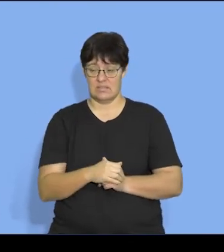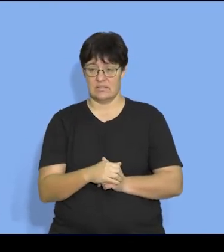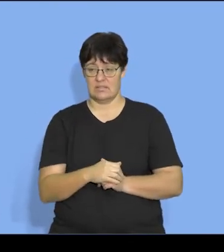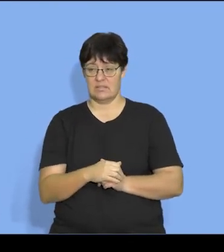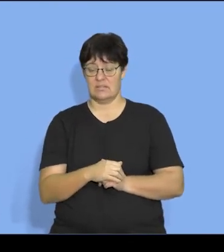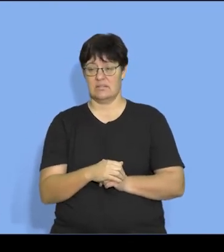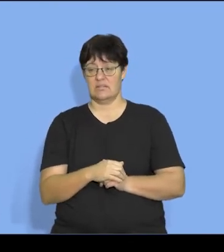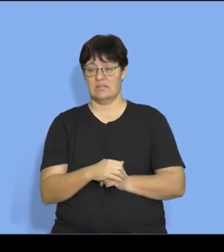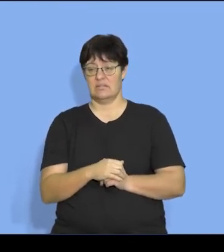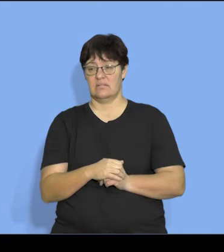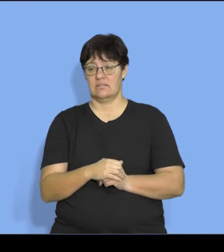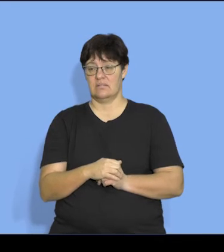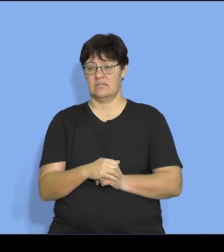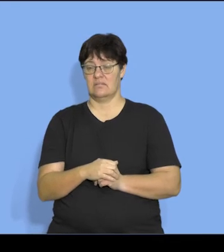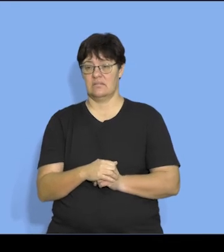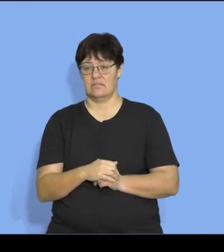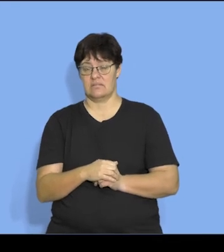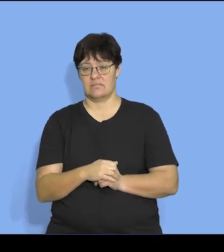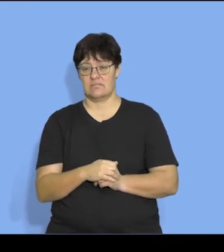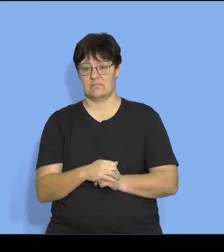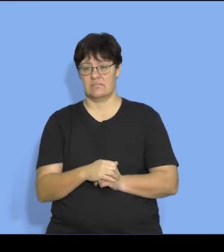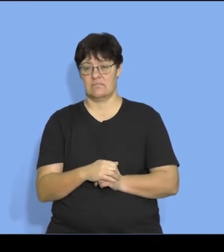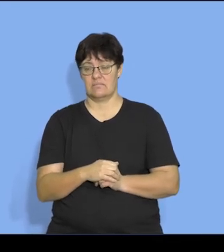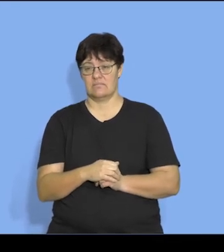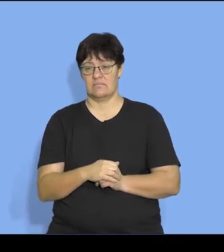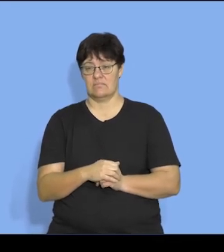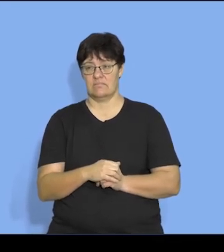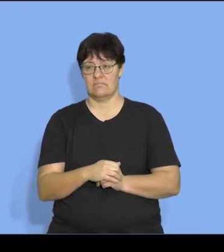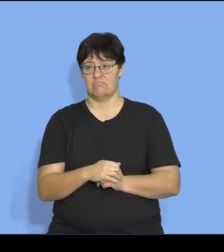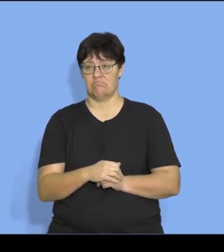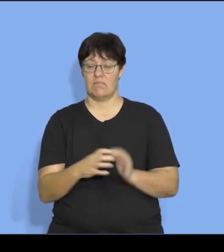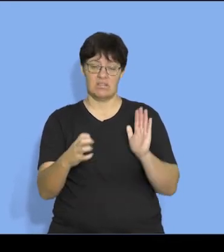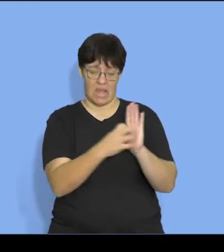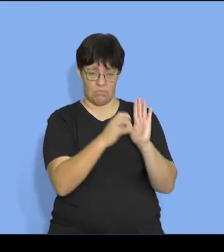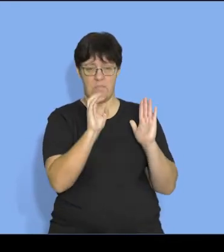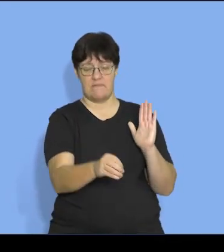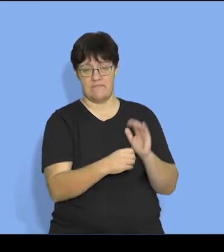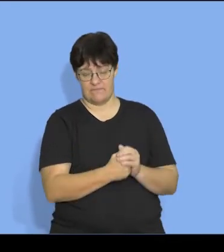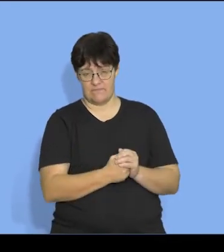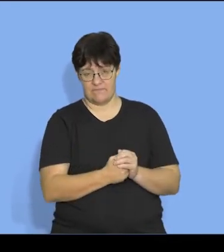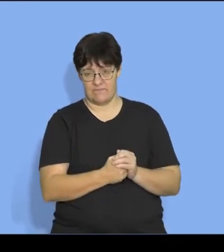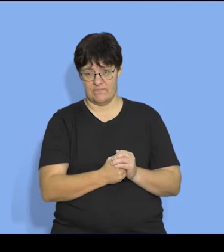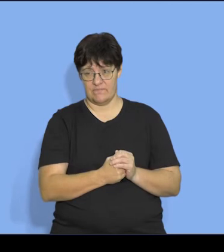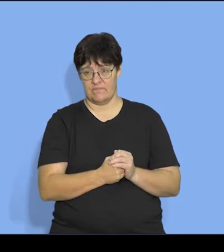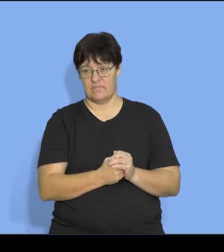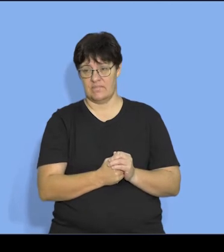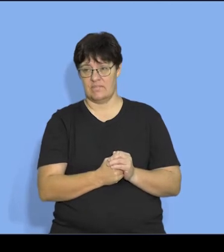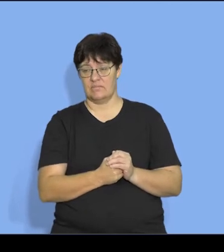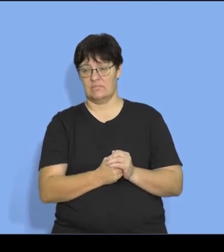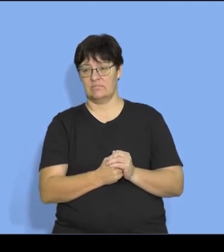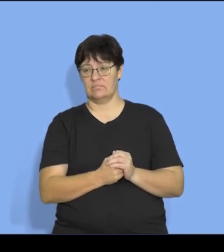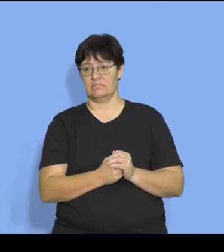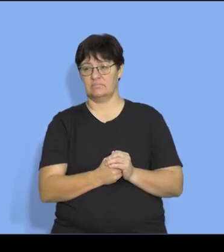direction, 60 meters. We've got the diagram. We've represented it in a diagram,